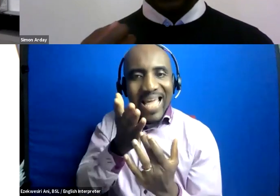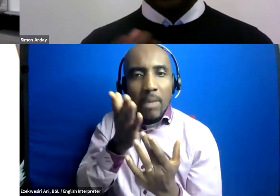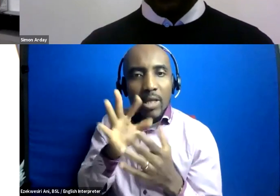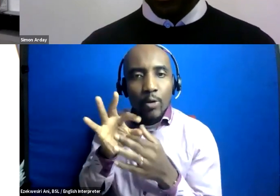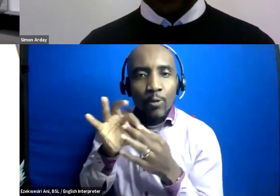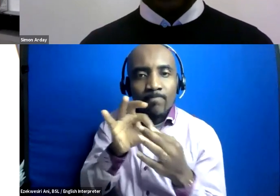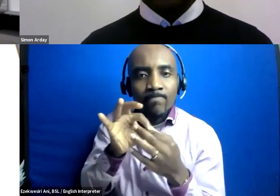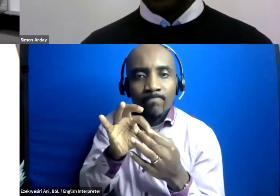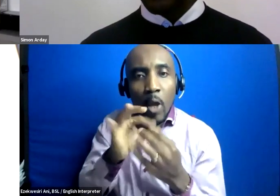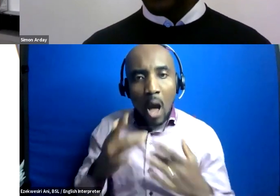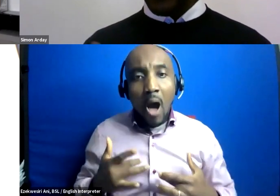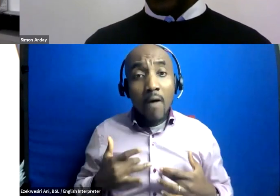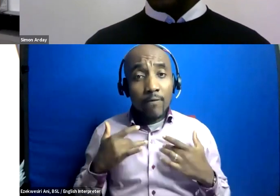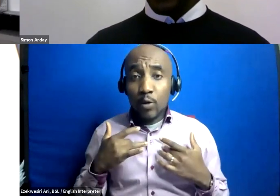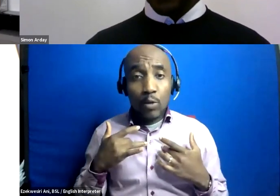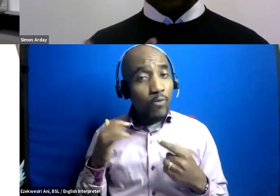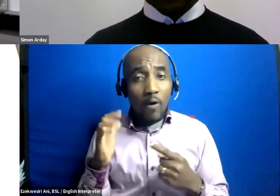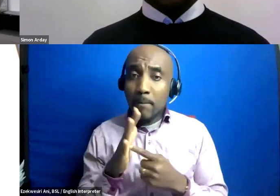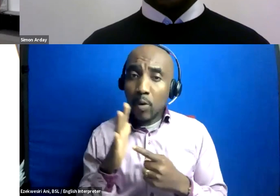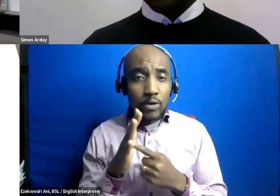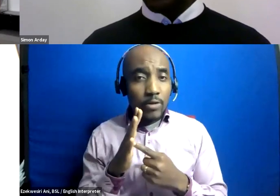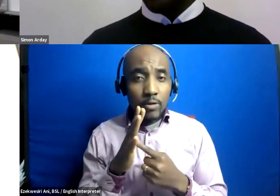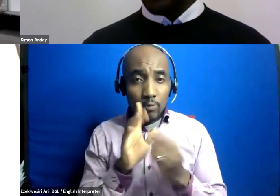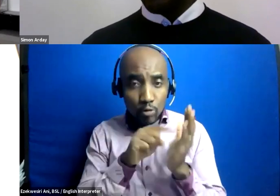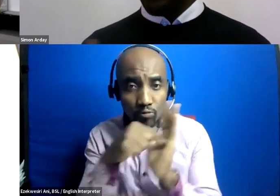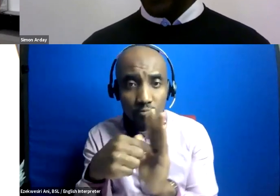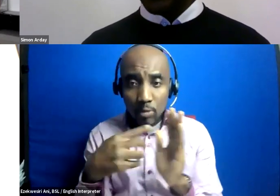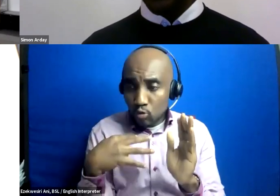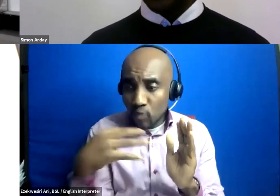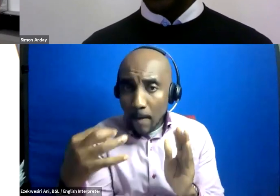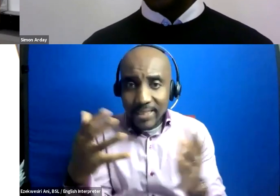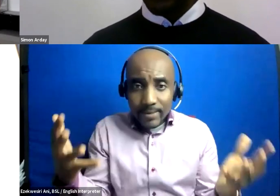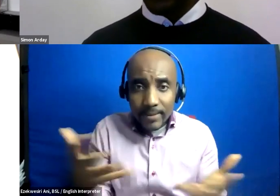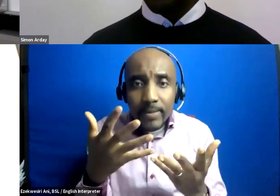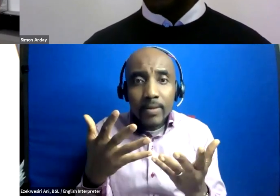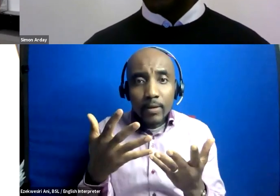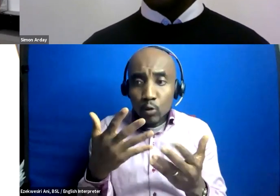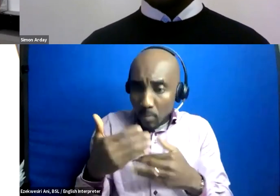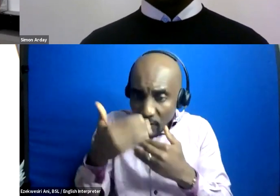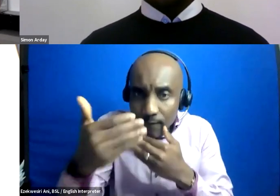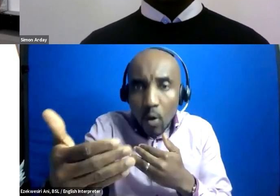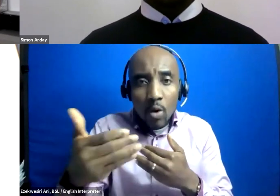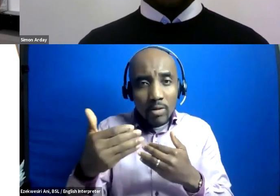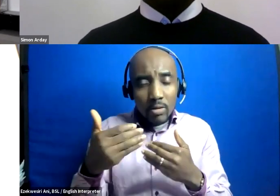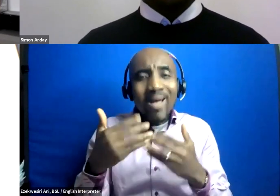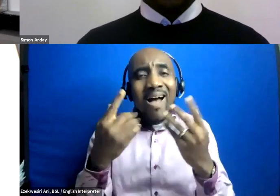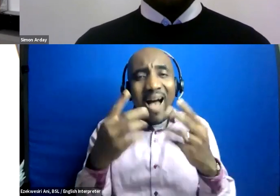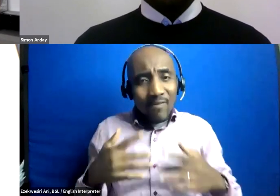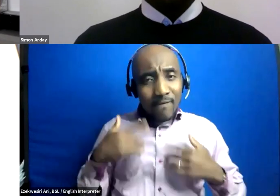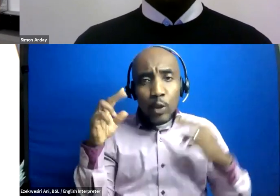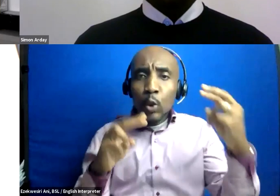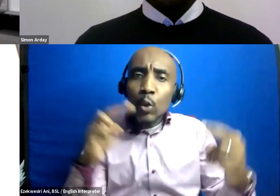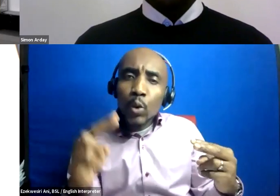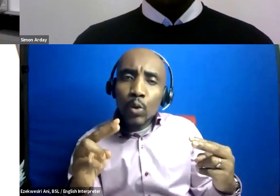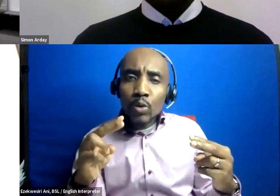voice to draw a line in the sand and say that there are solutions out there. There are ways in which we can do different, but it's about having that